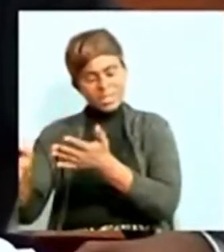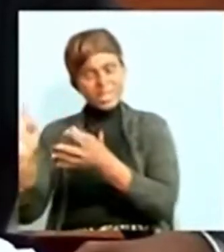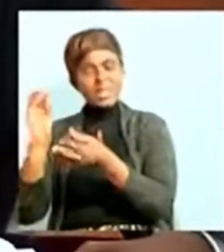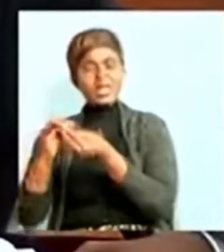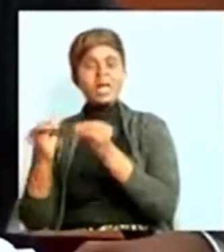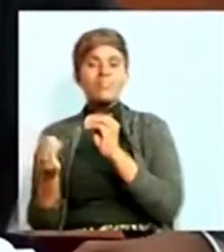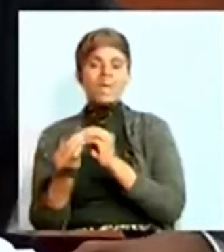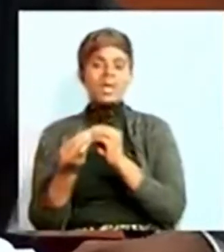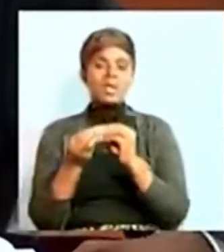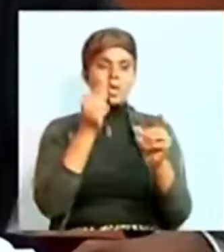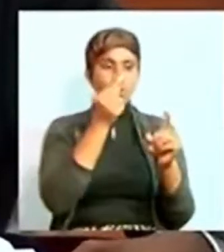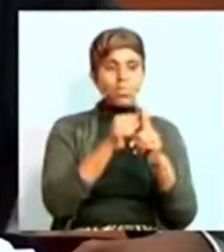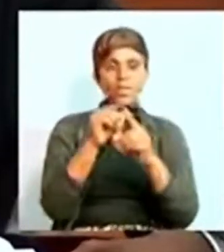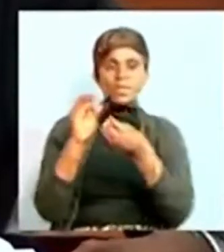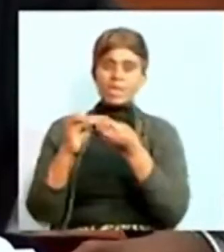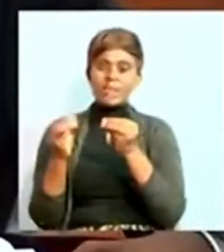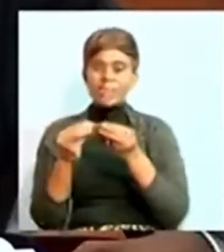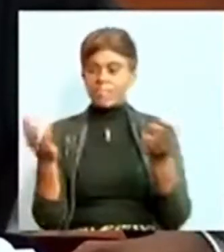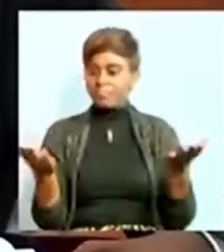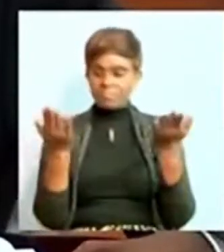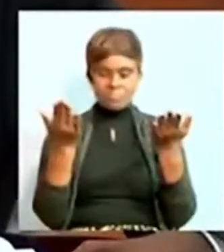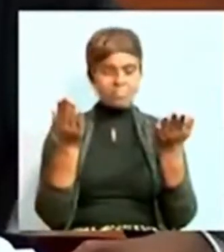figures?